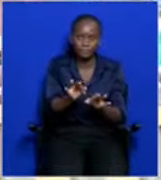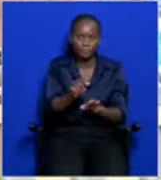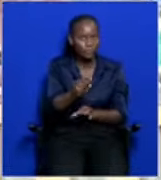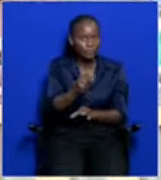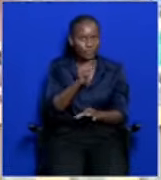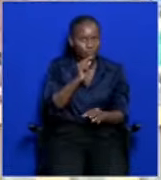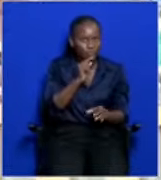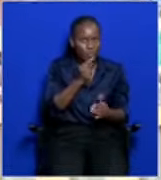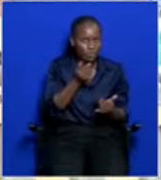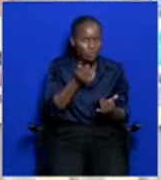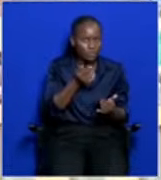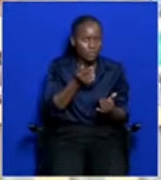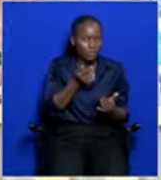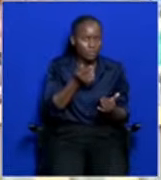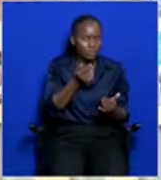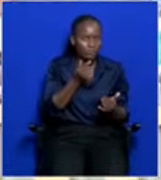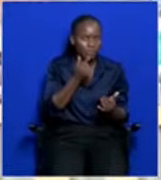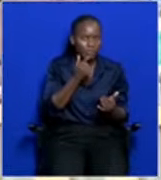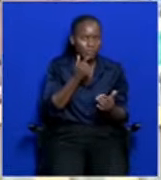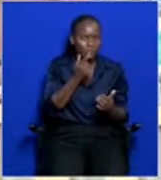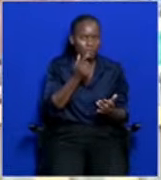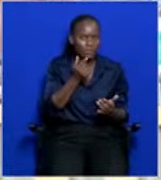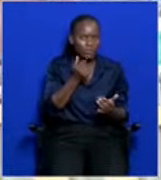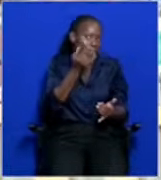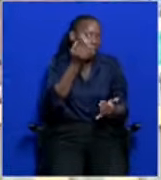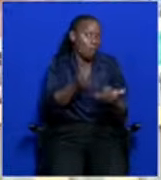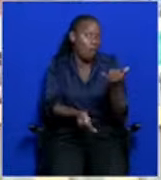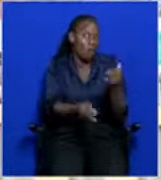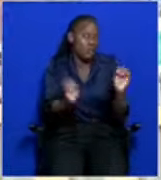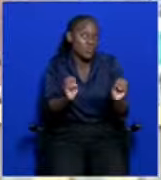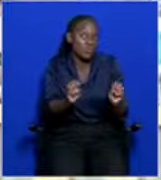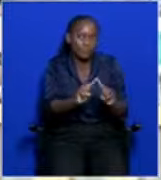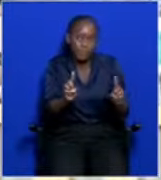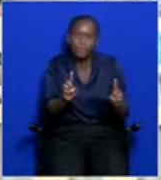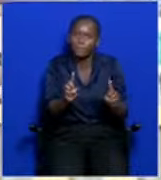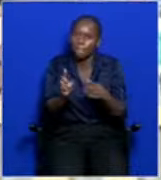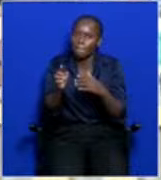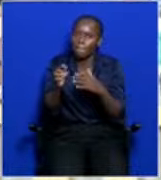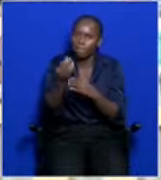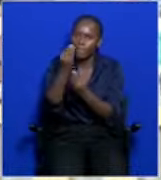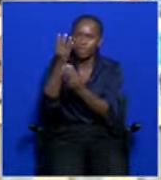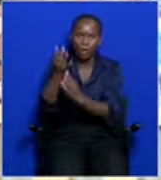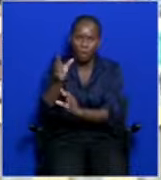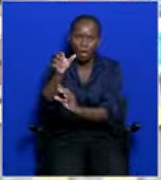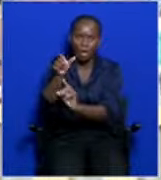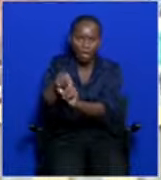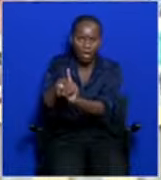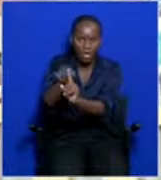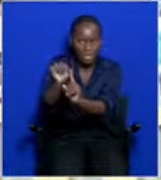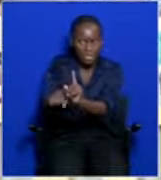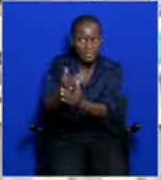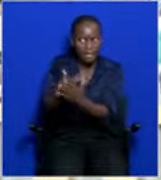in telling Stolz there's stolen goods at this property, and then Stolz proceeding to that property,